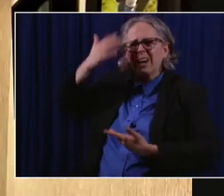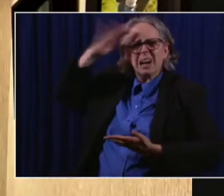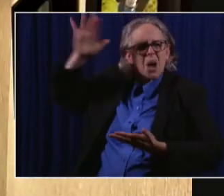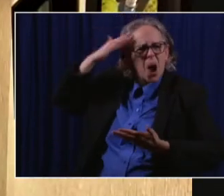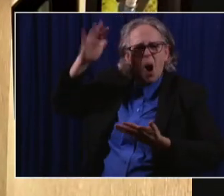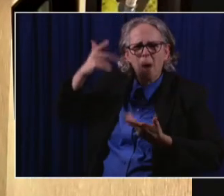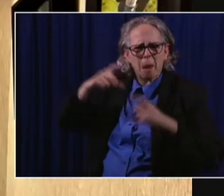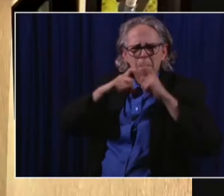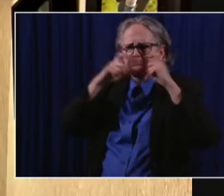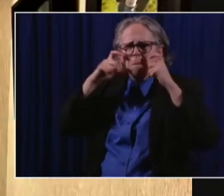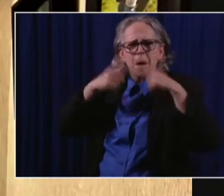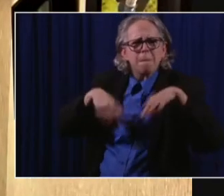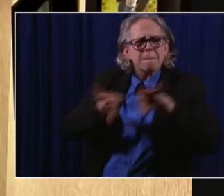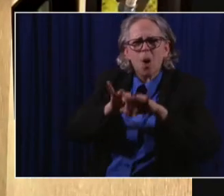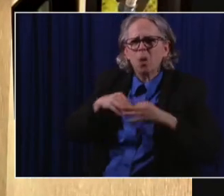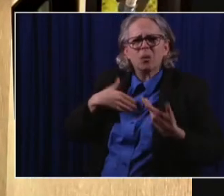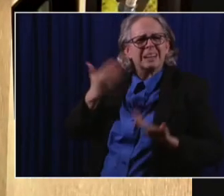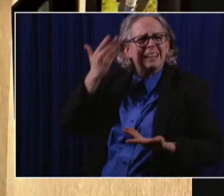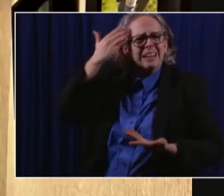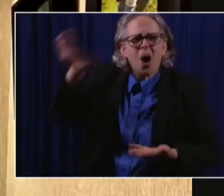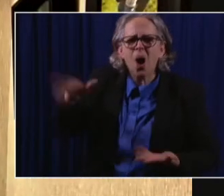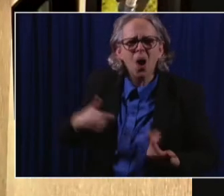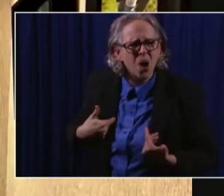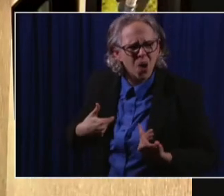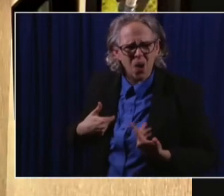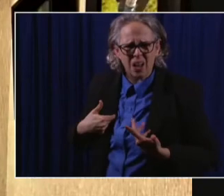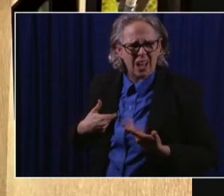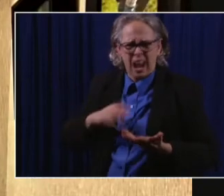something that we learned in our training. It's not.